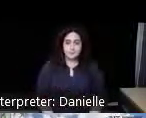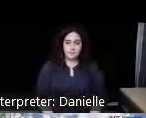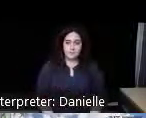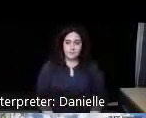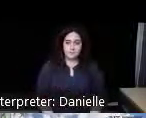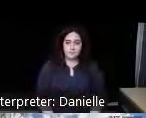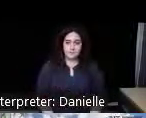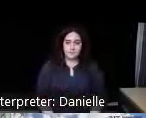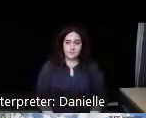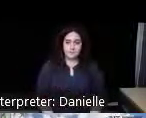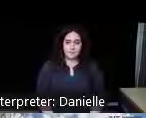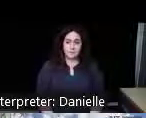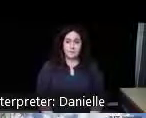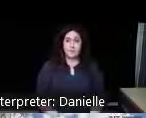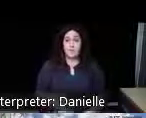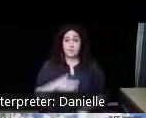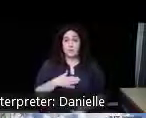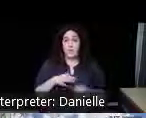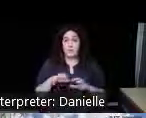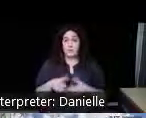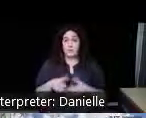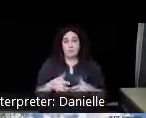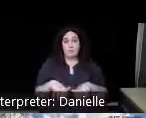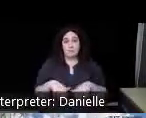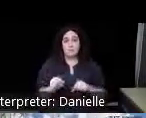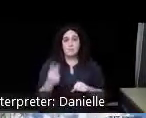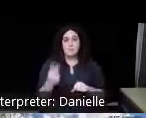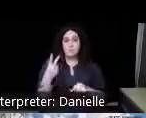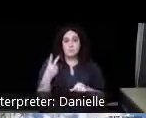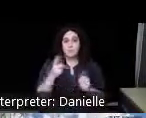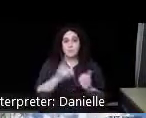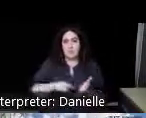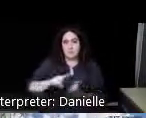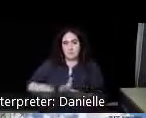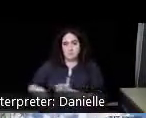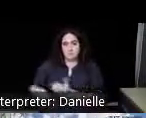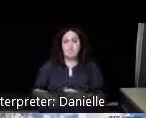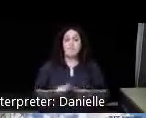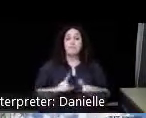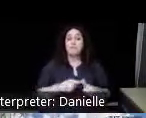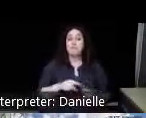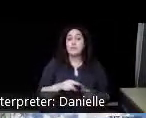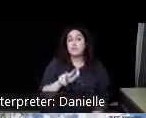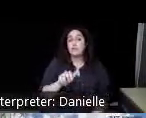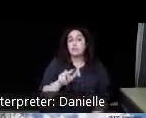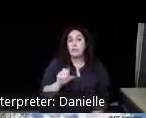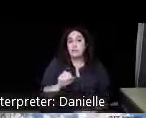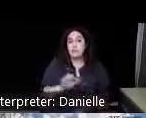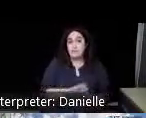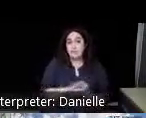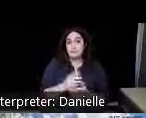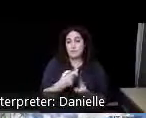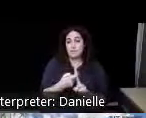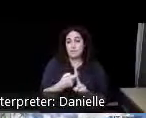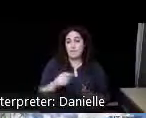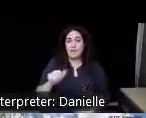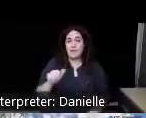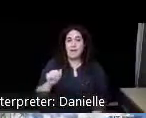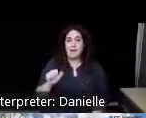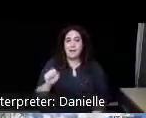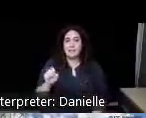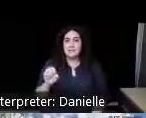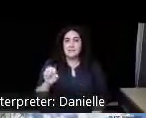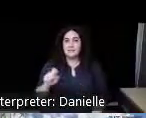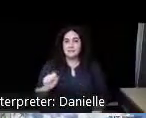We conducted two studies. The first, we reviewed 330 papers from the ASSETS proceedings